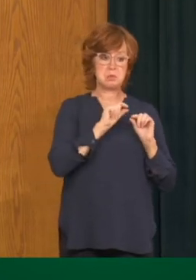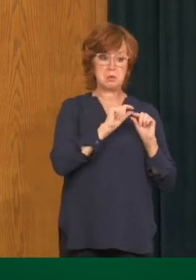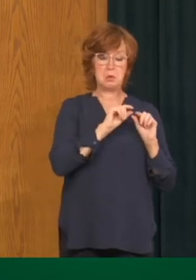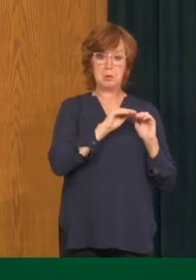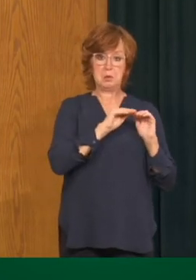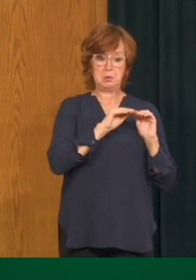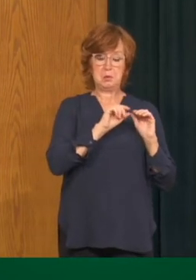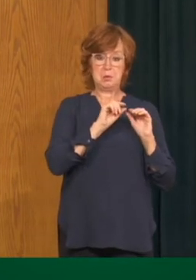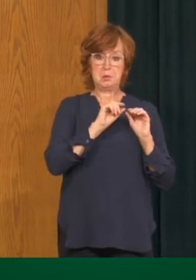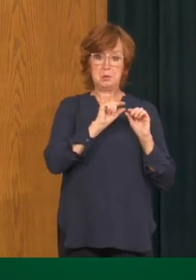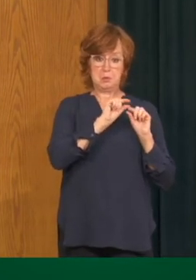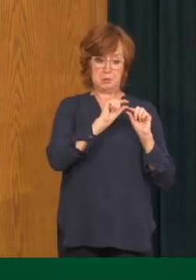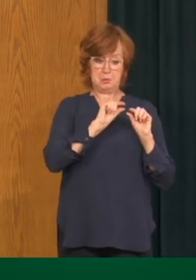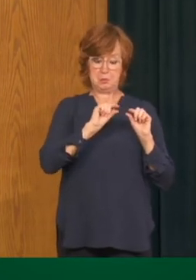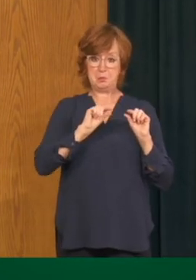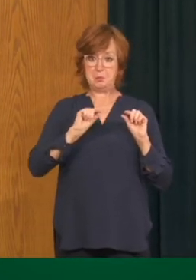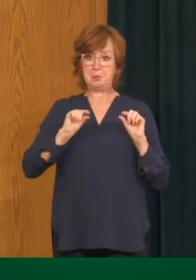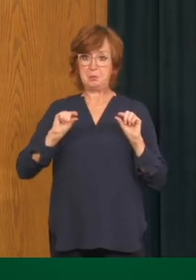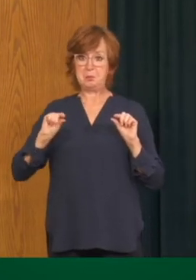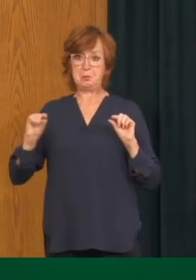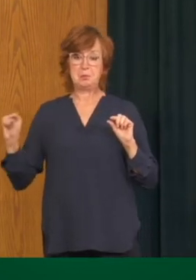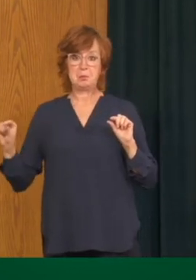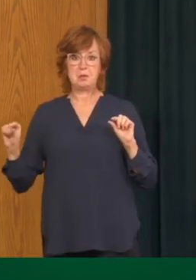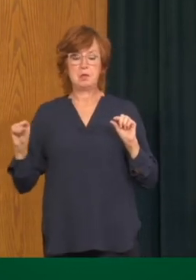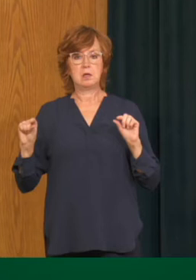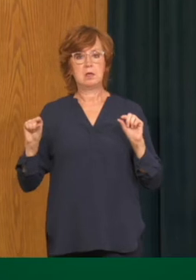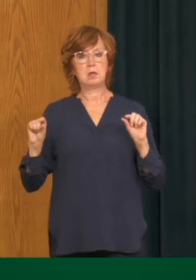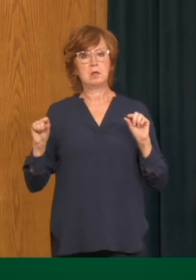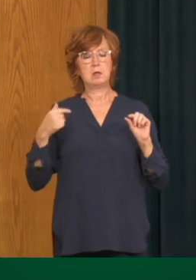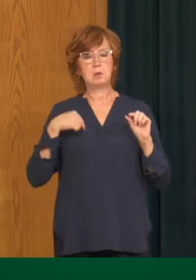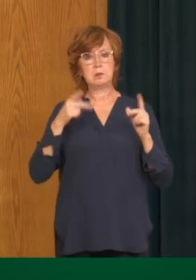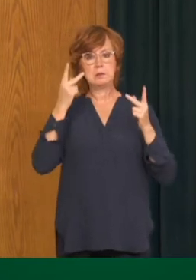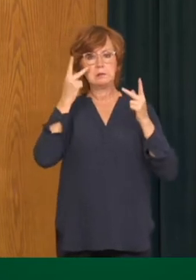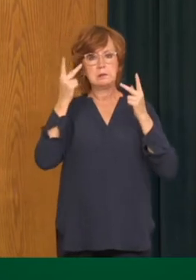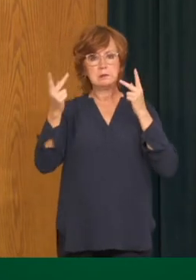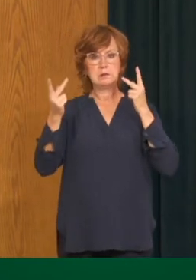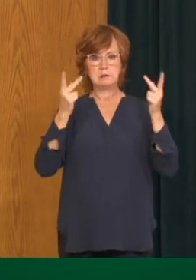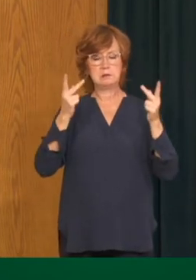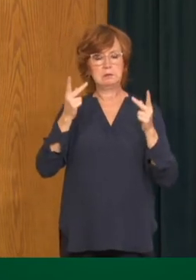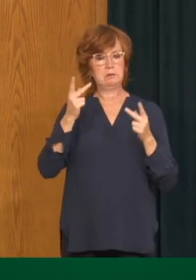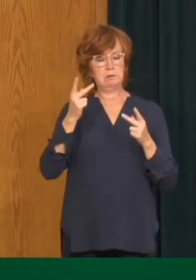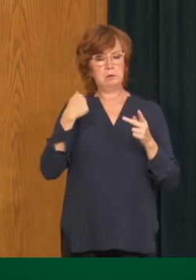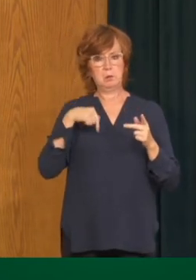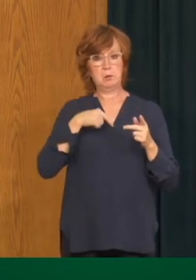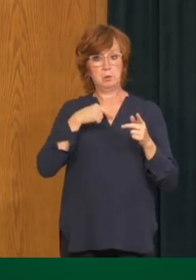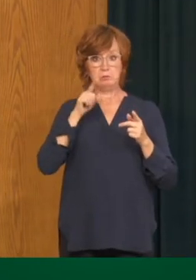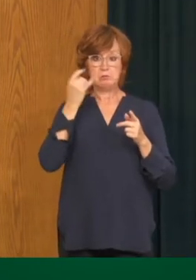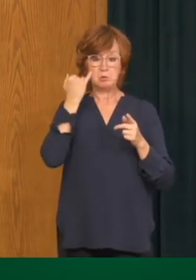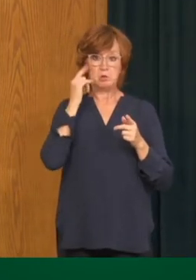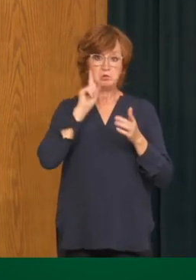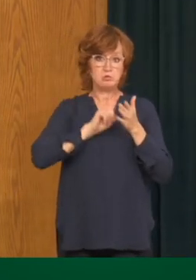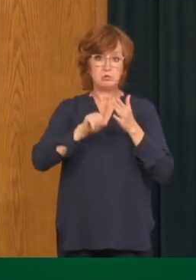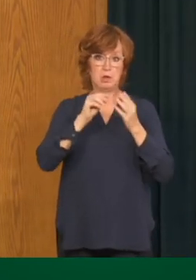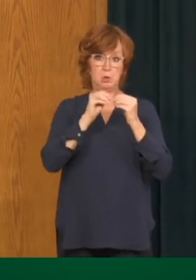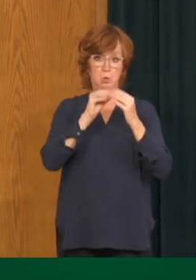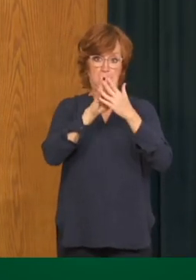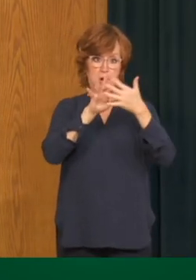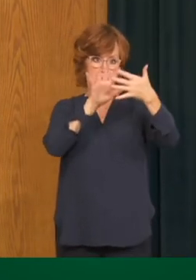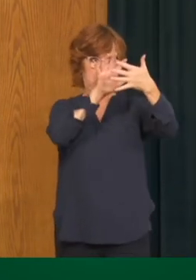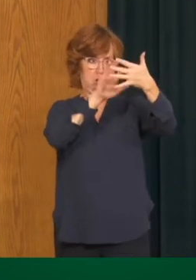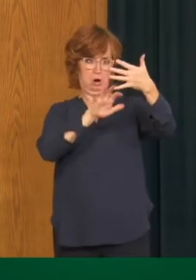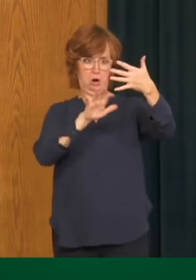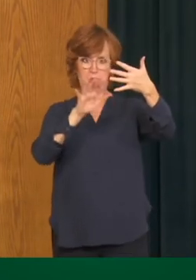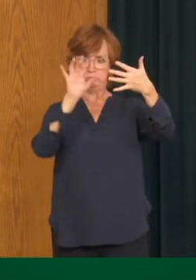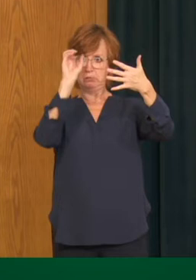updated geographies, you can appreciate that many small geographies have had no cases over the past 2 weeks or have no current